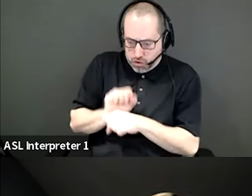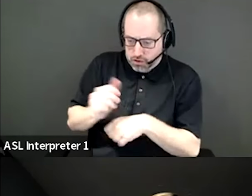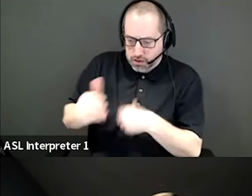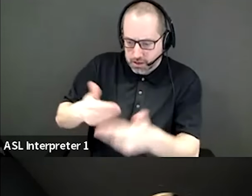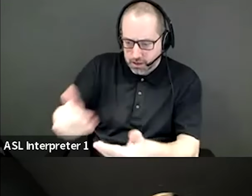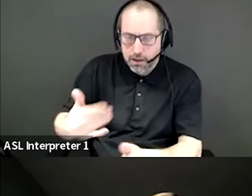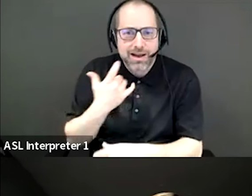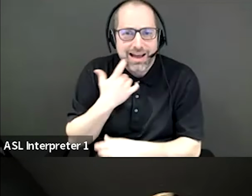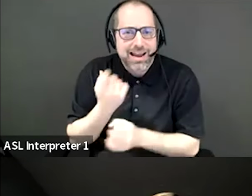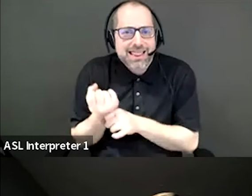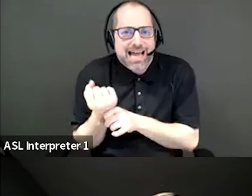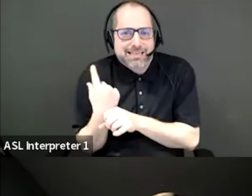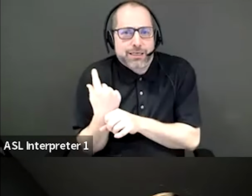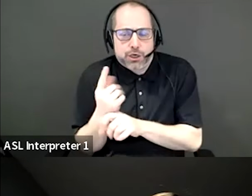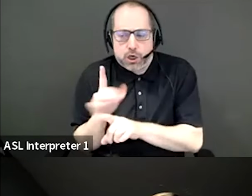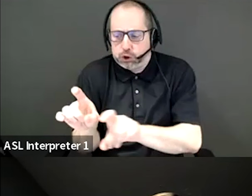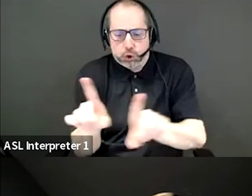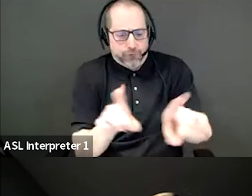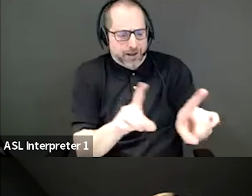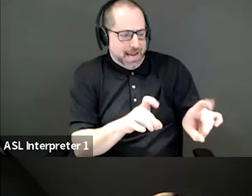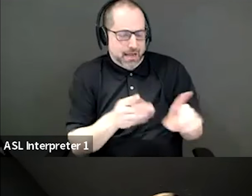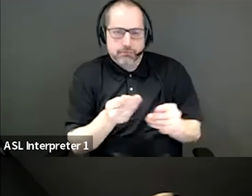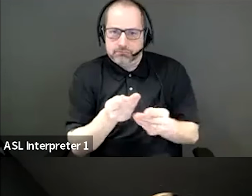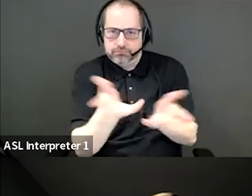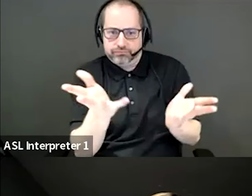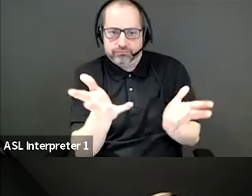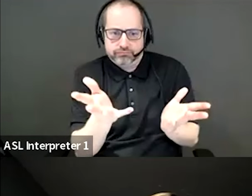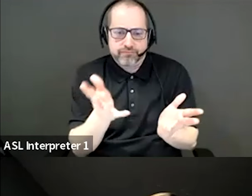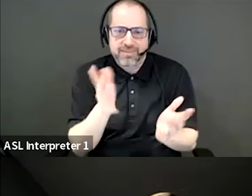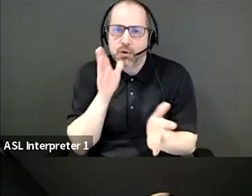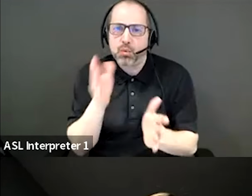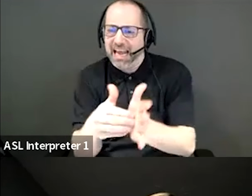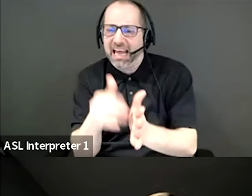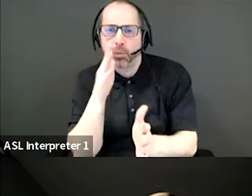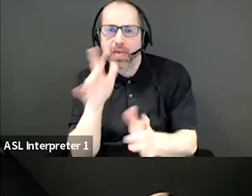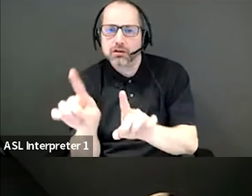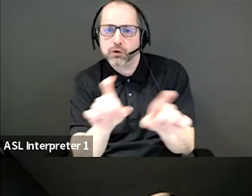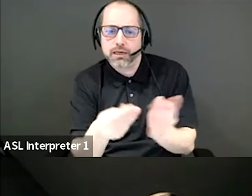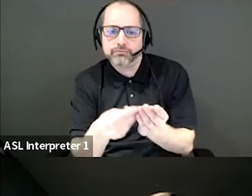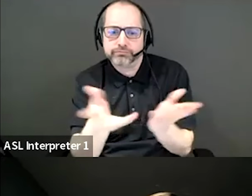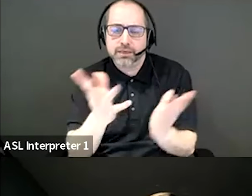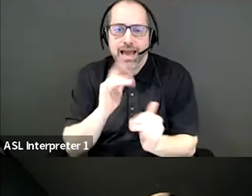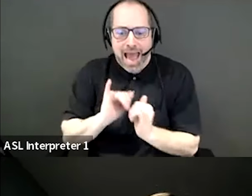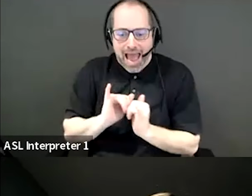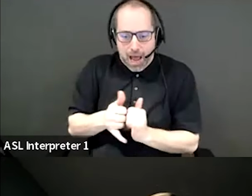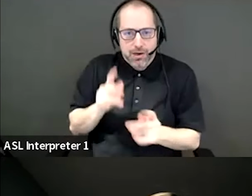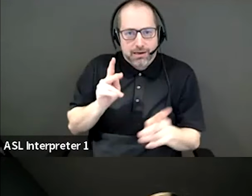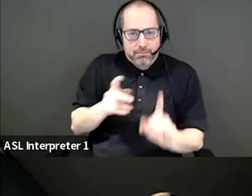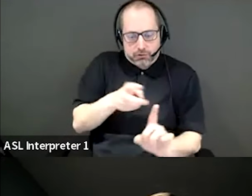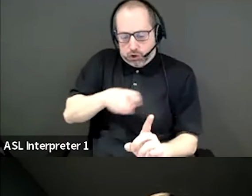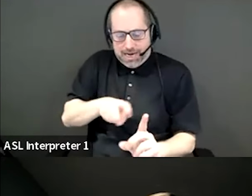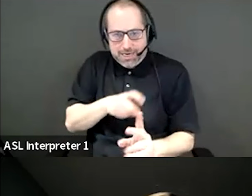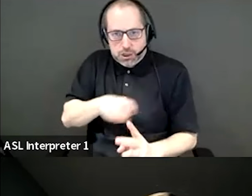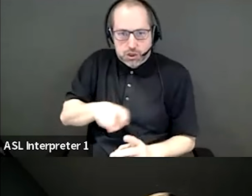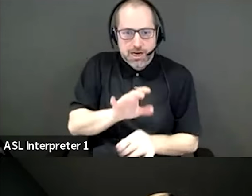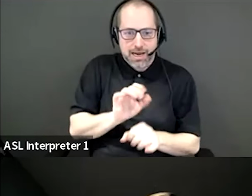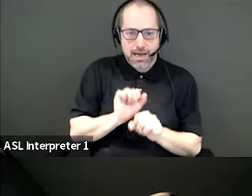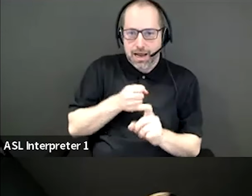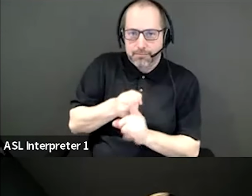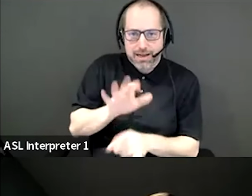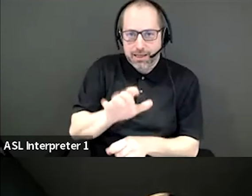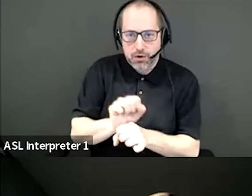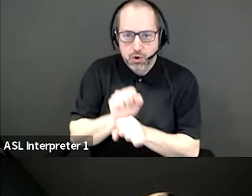last year and one that's coming out again that really looks at, you know, how did people pivot? What was the impact on their work? A lot of people talked about funding being rescinded